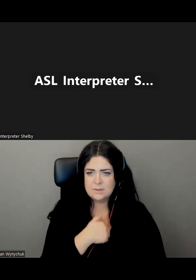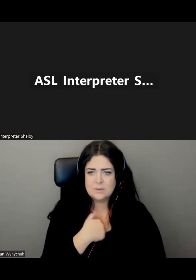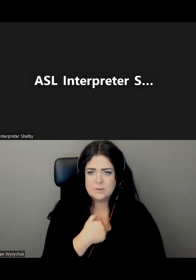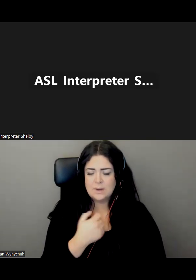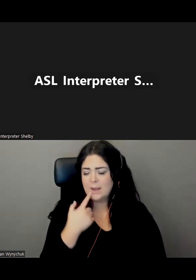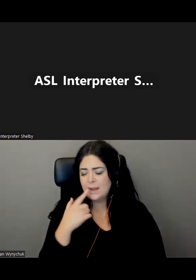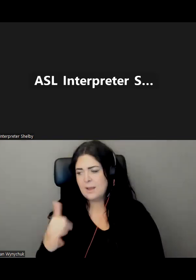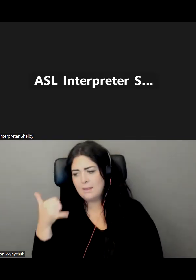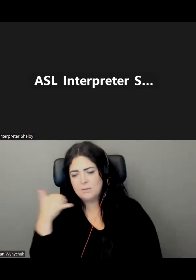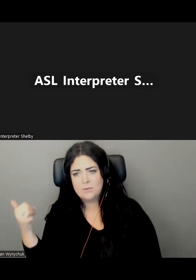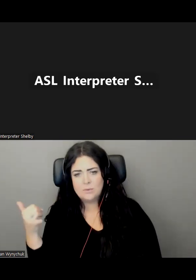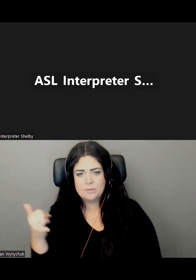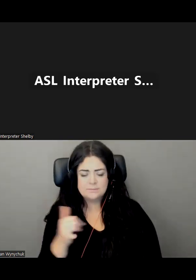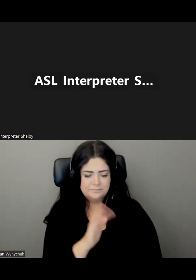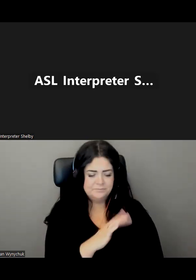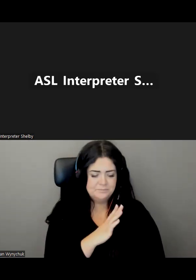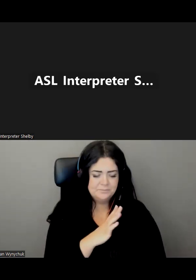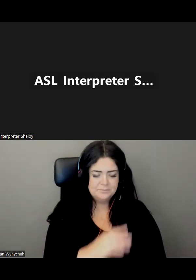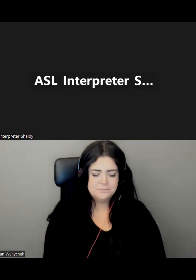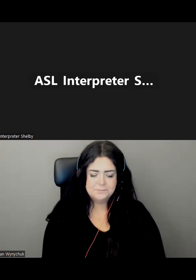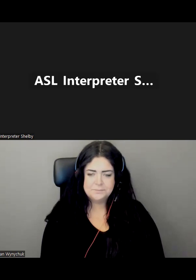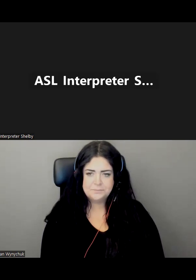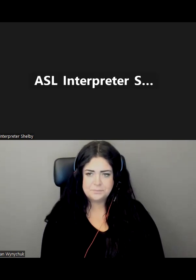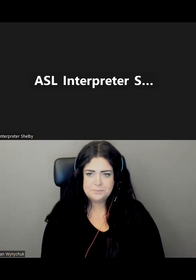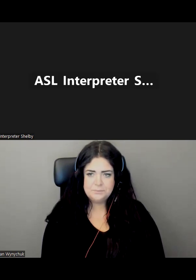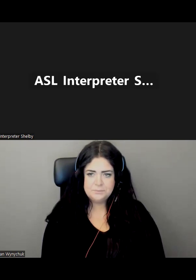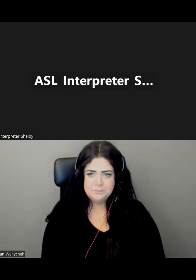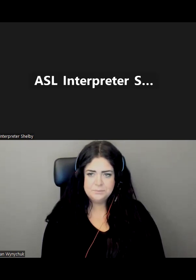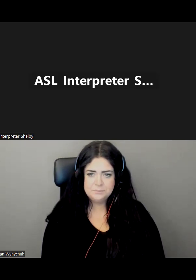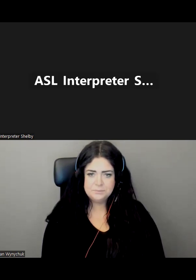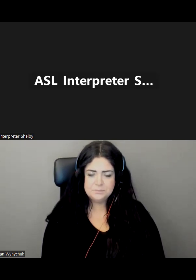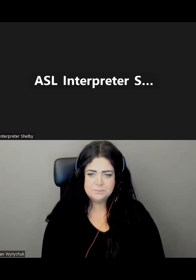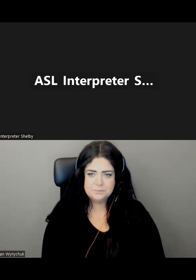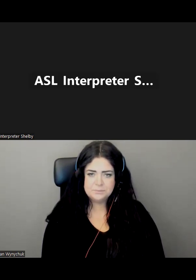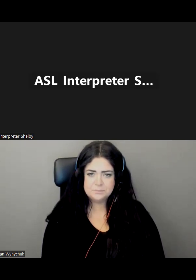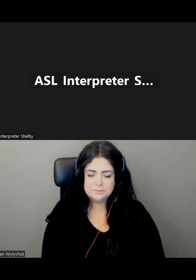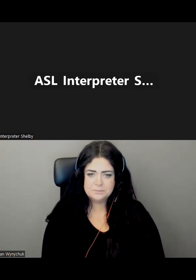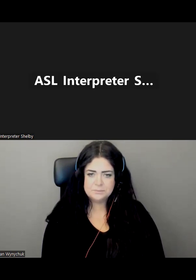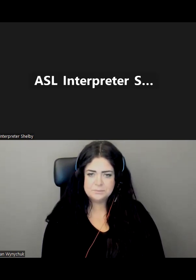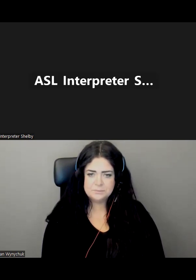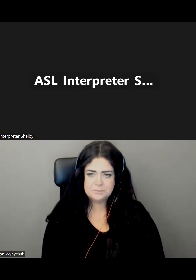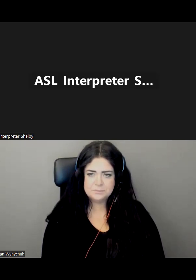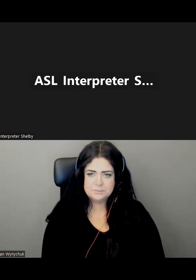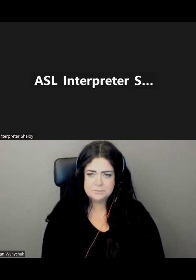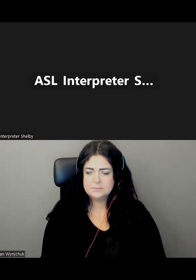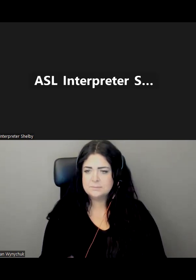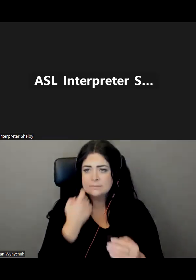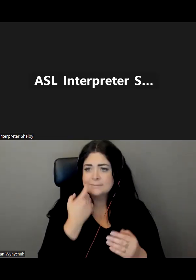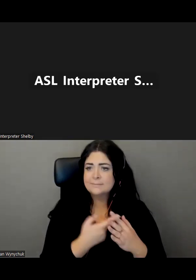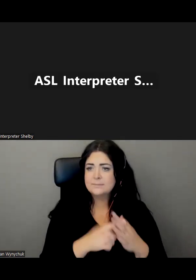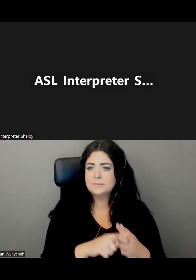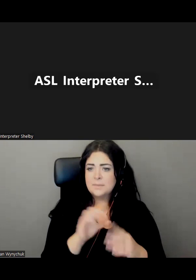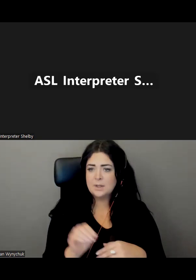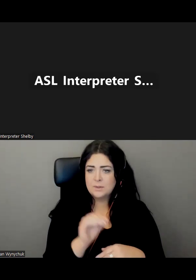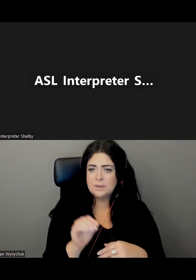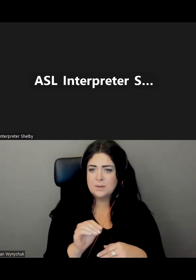call I had to No take. problem. Thank No you. worries. Yeah, so I'm just starting in Ontario. We moved from